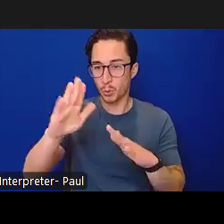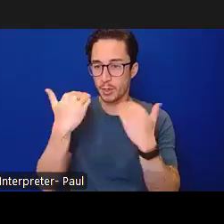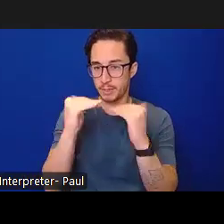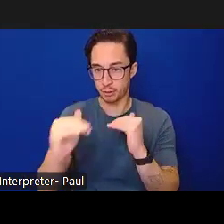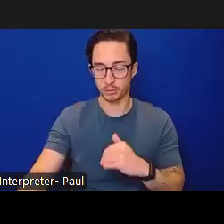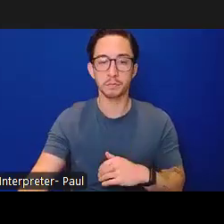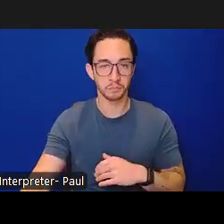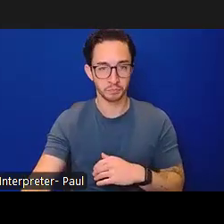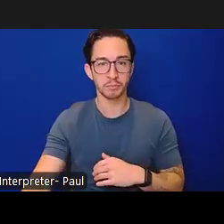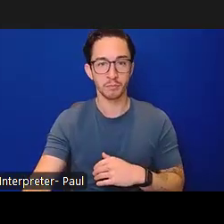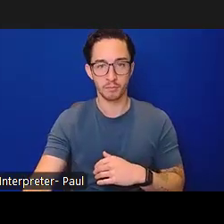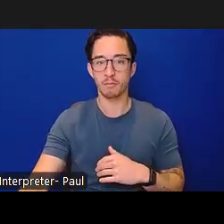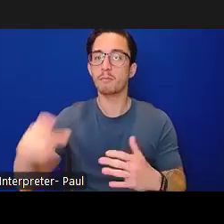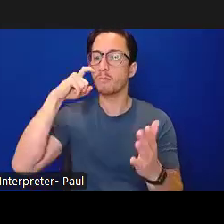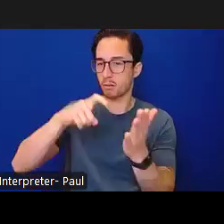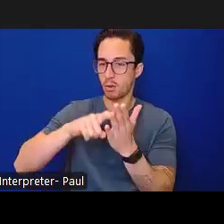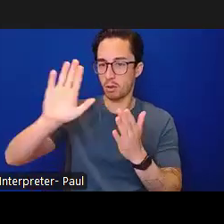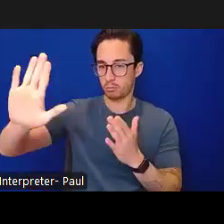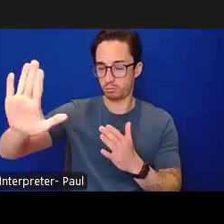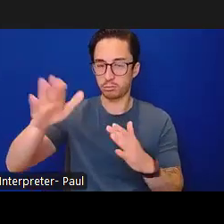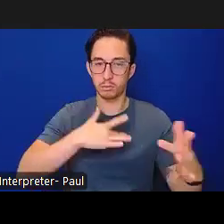Acknowledge her concerns.